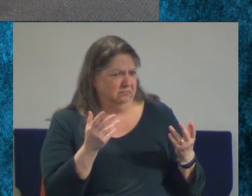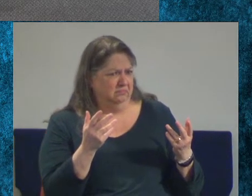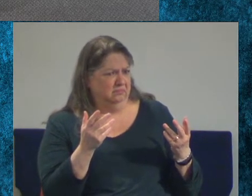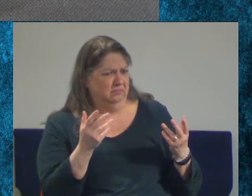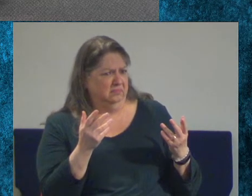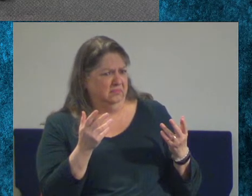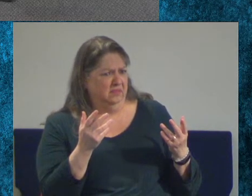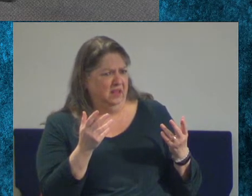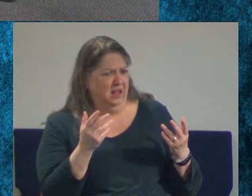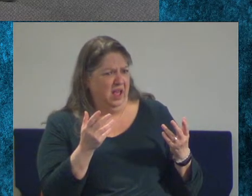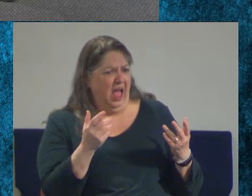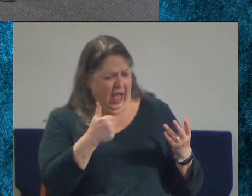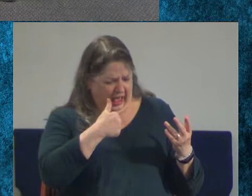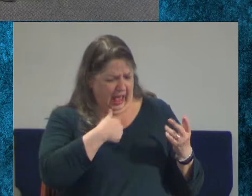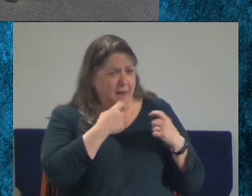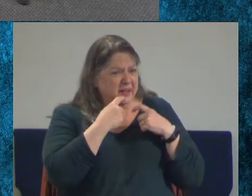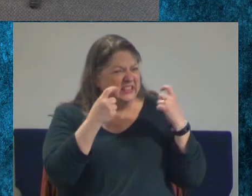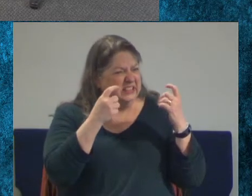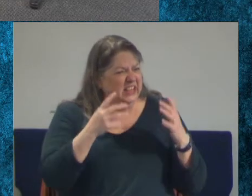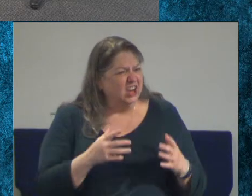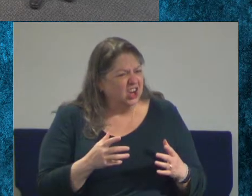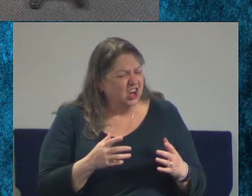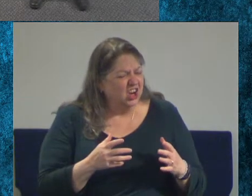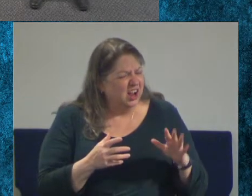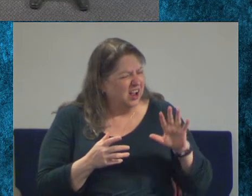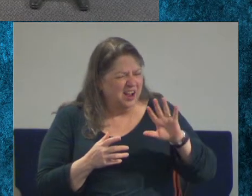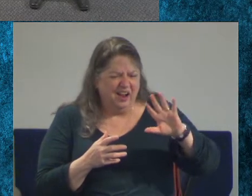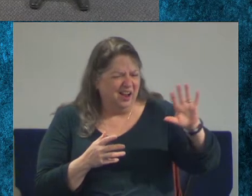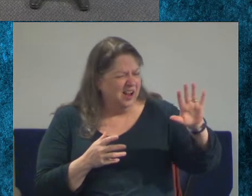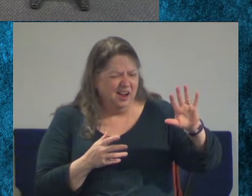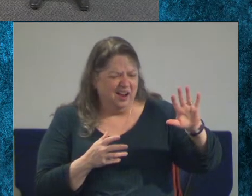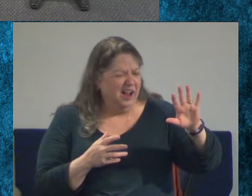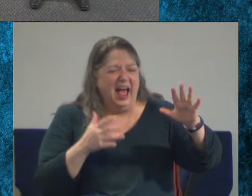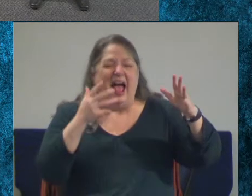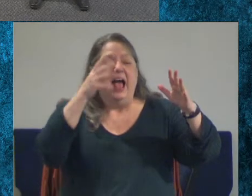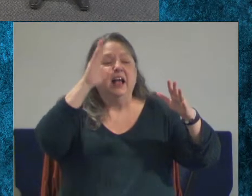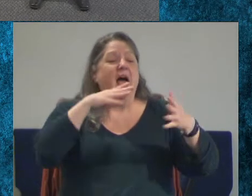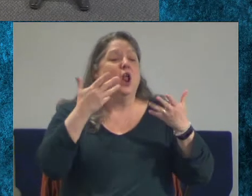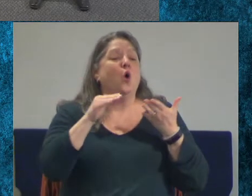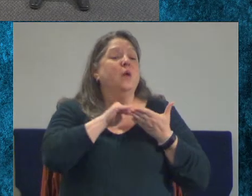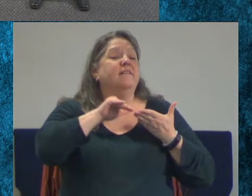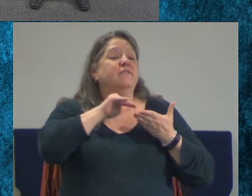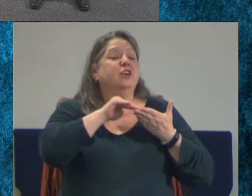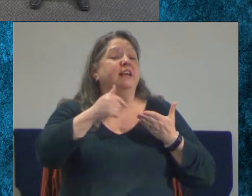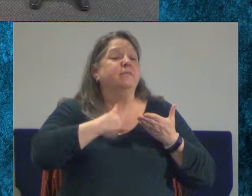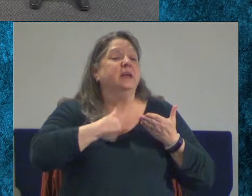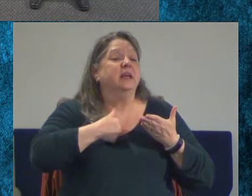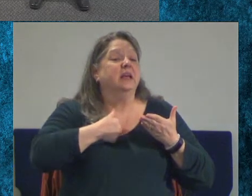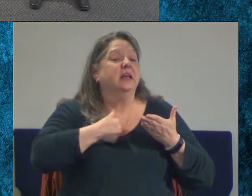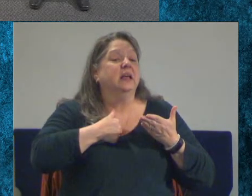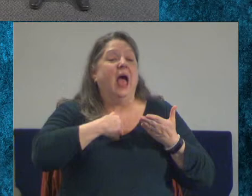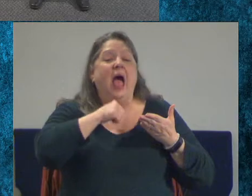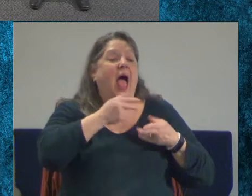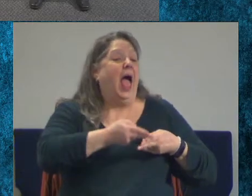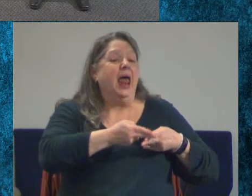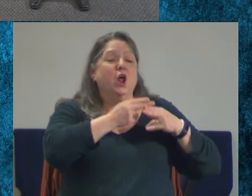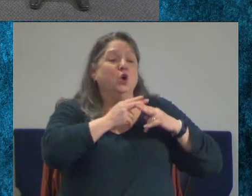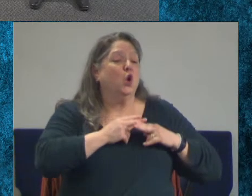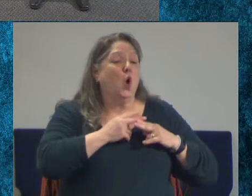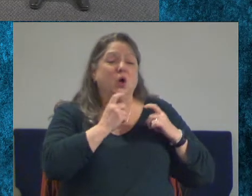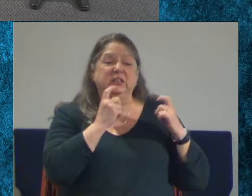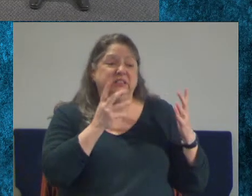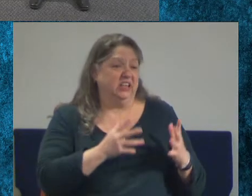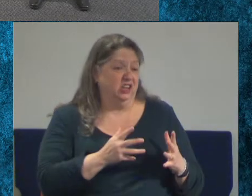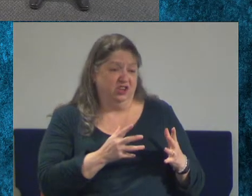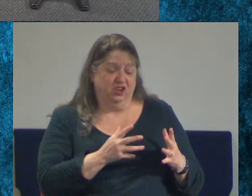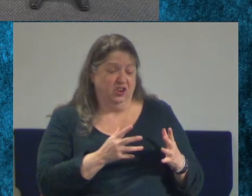that because I'm a sinner anyway. Call yourself what God calls you. And God will change your perspective and the choices that you